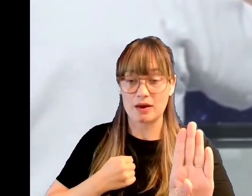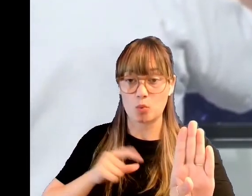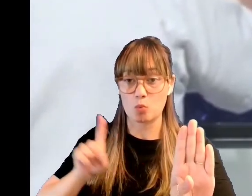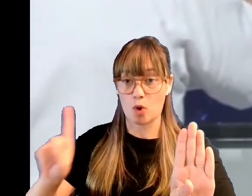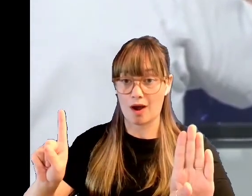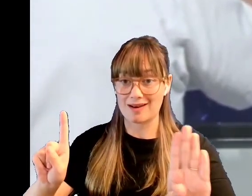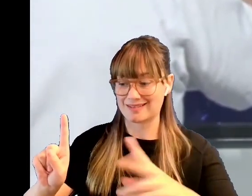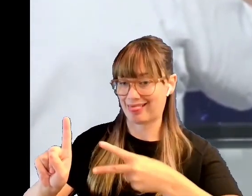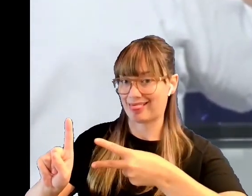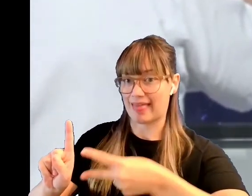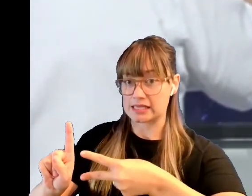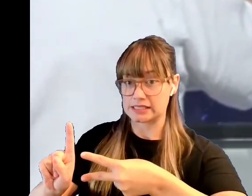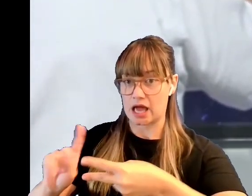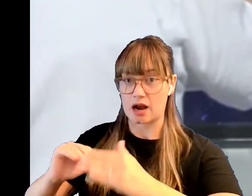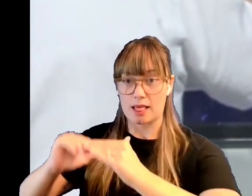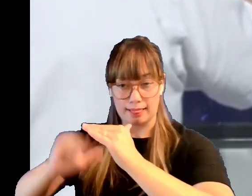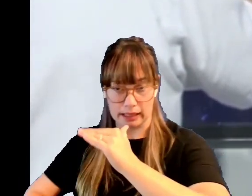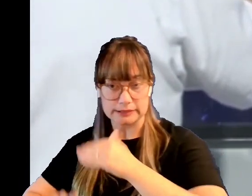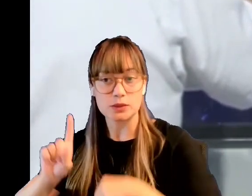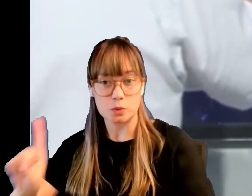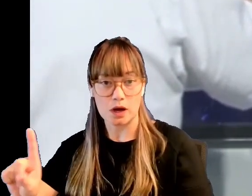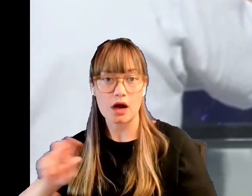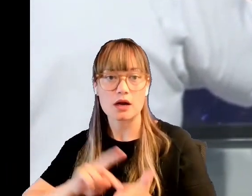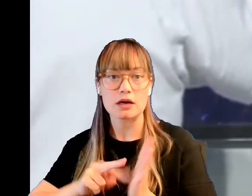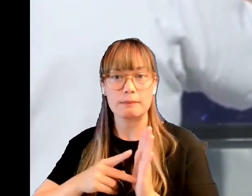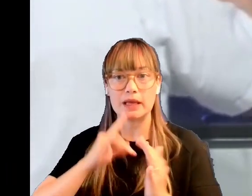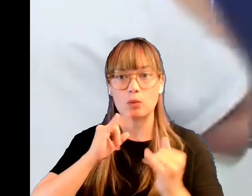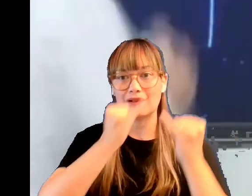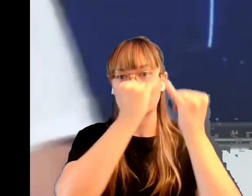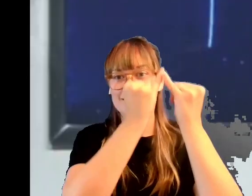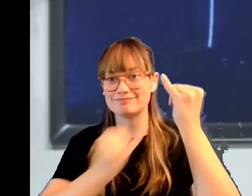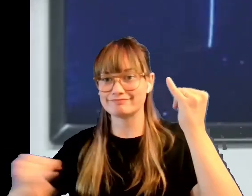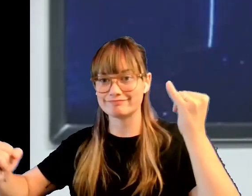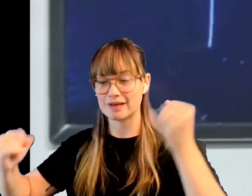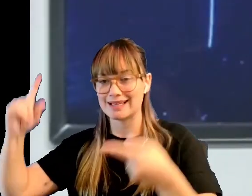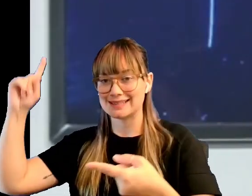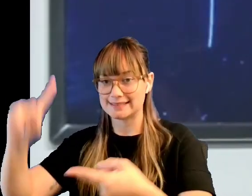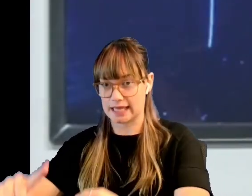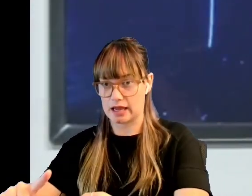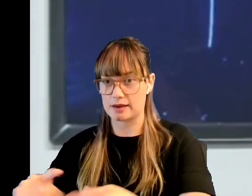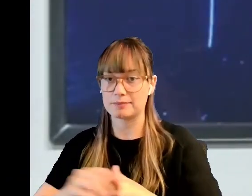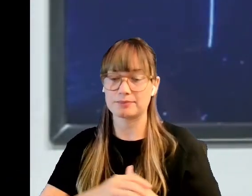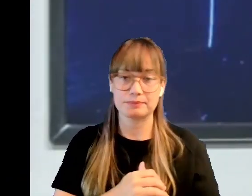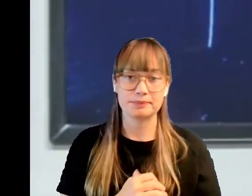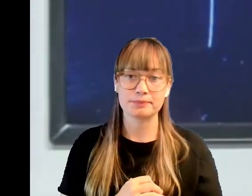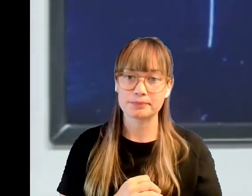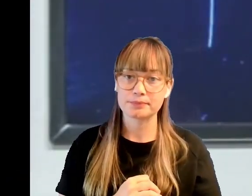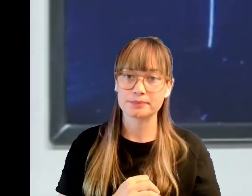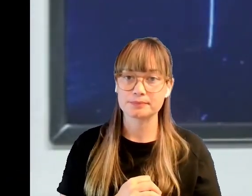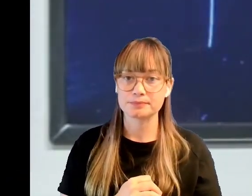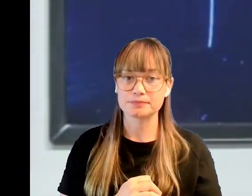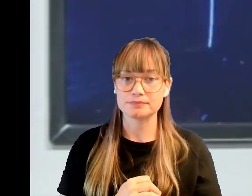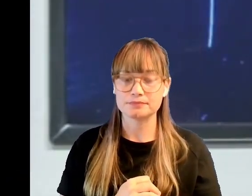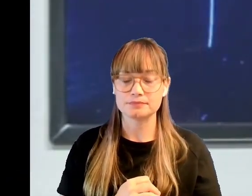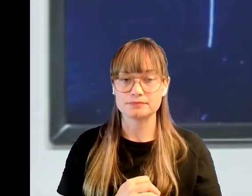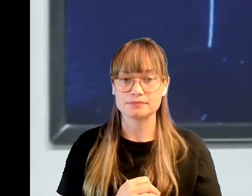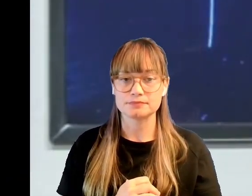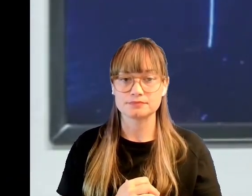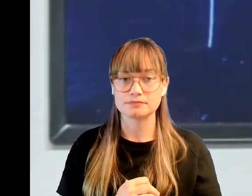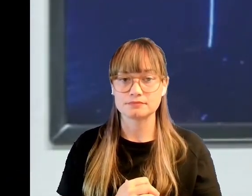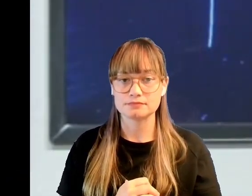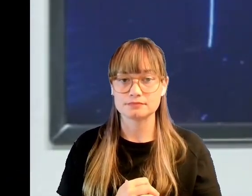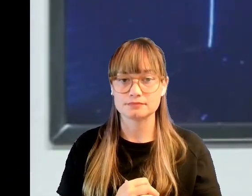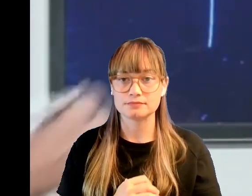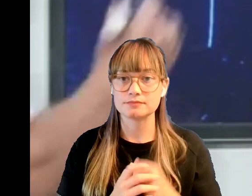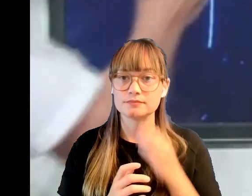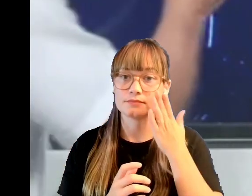like 1/2 or 1/3 or 0.1, then it'll be exponential decay. But